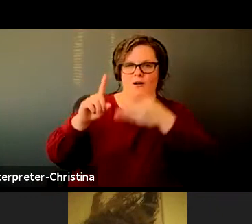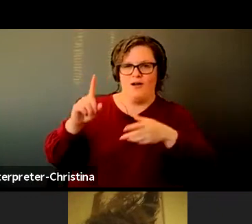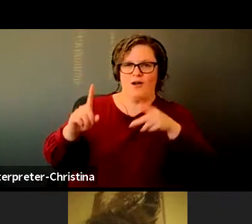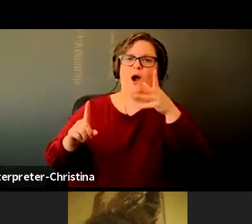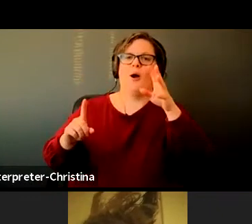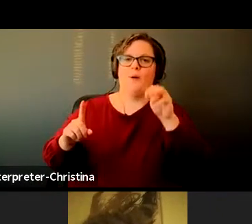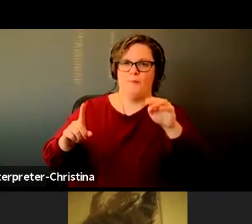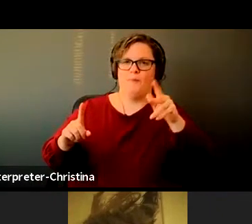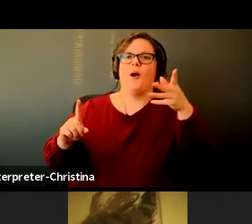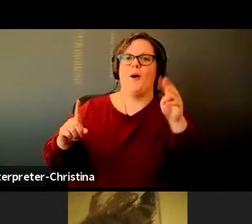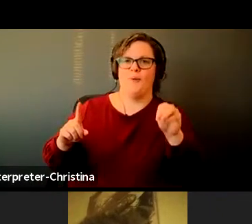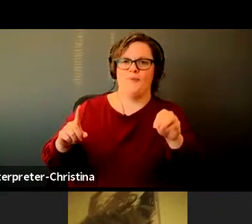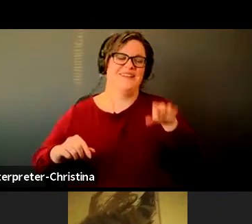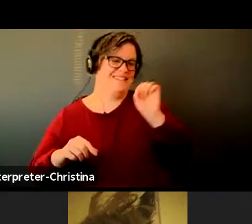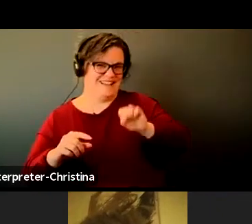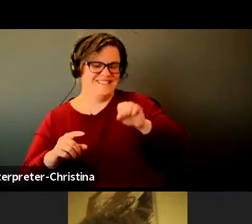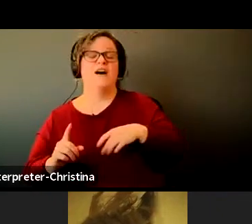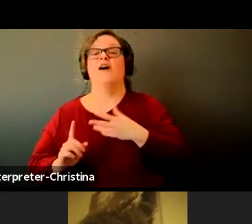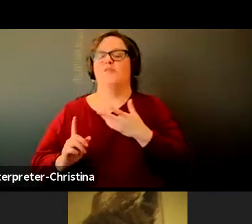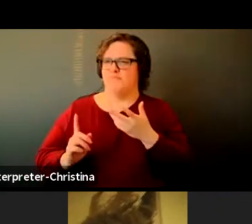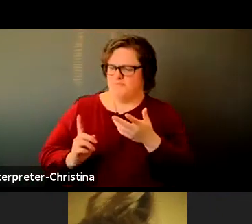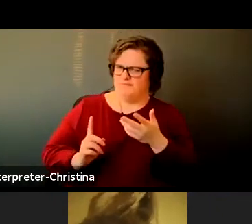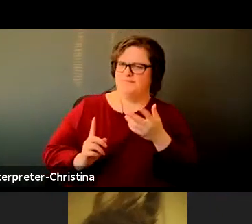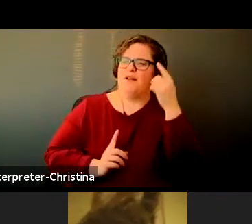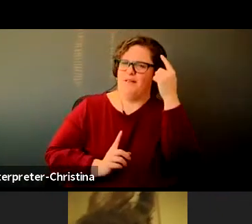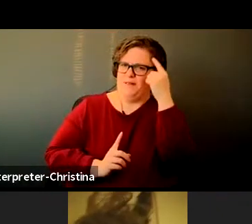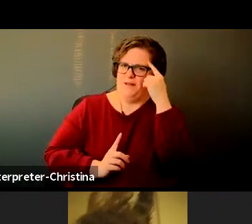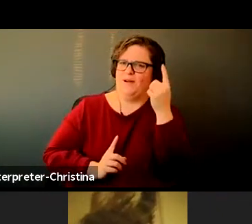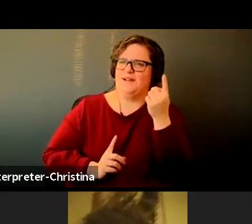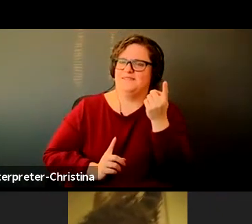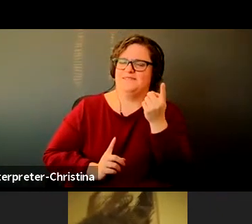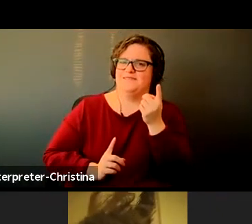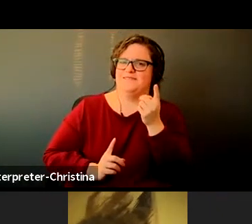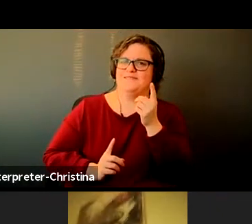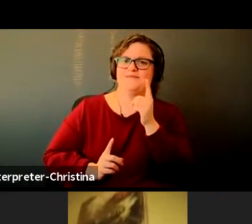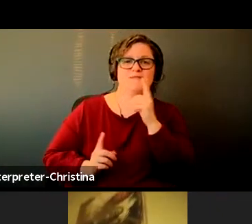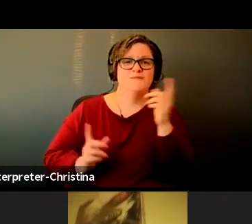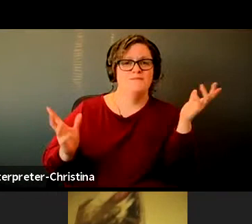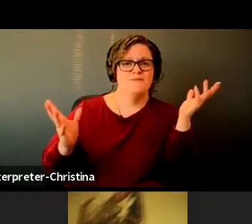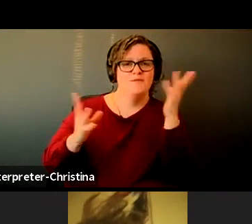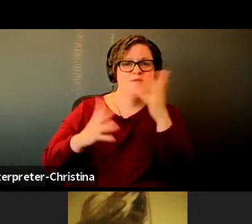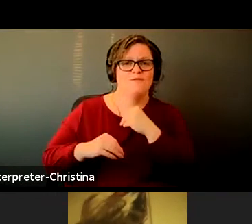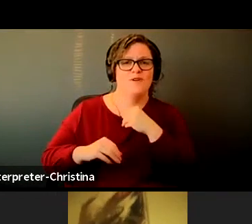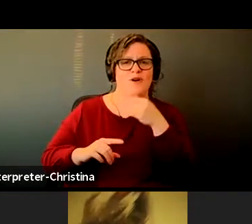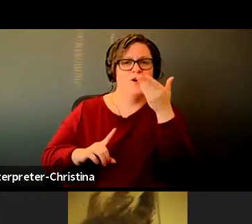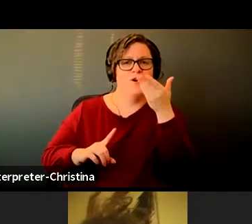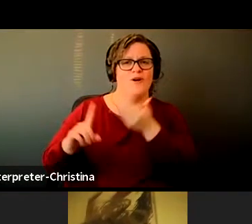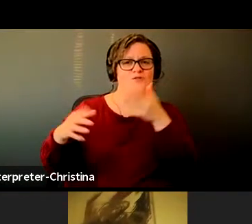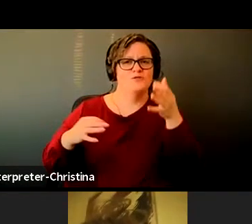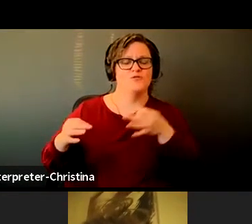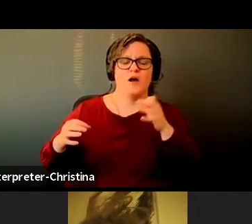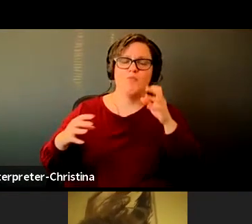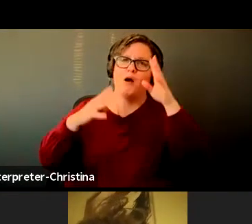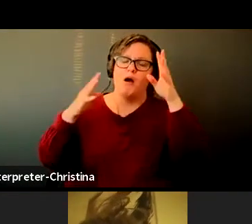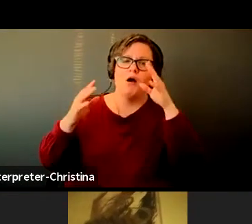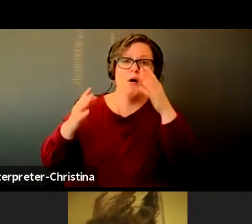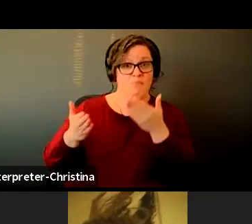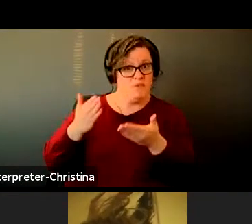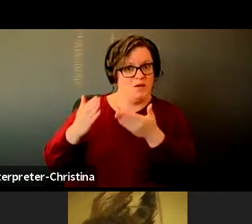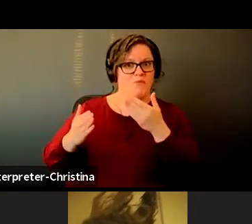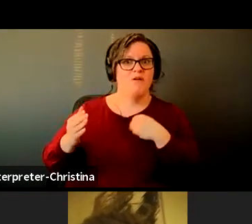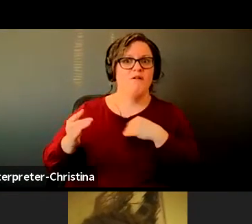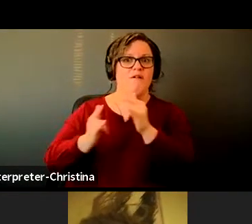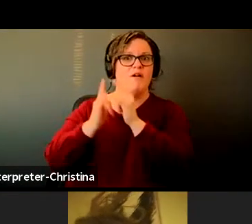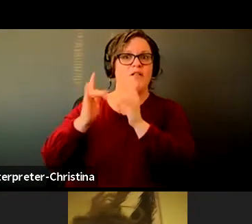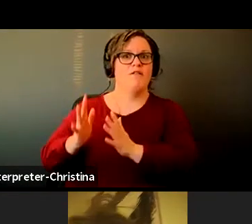Yes. And I thought it was really beautiful, especially when you start talking about like how maybe Kun Kun has a lover, maybe